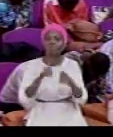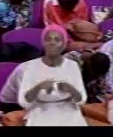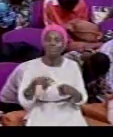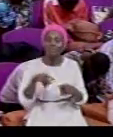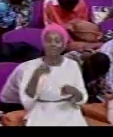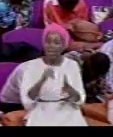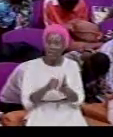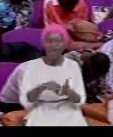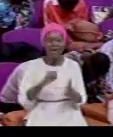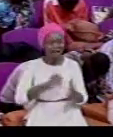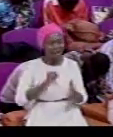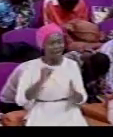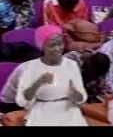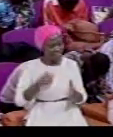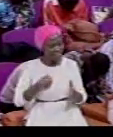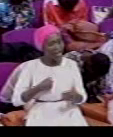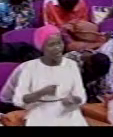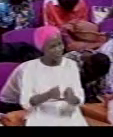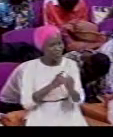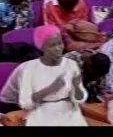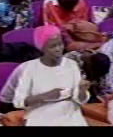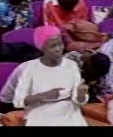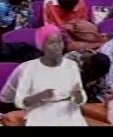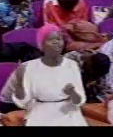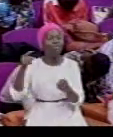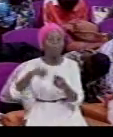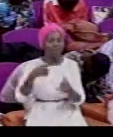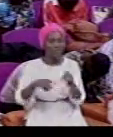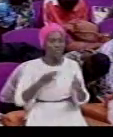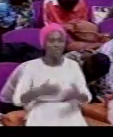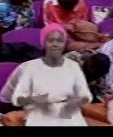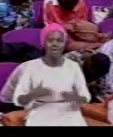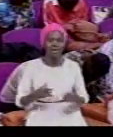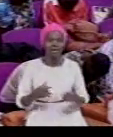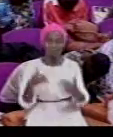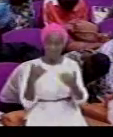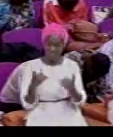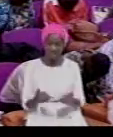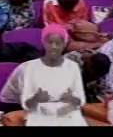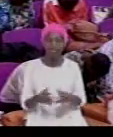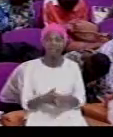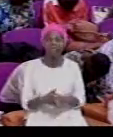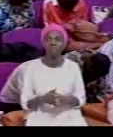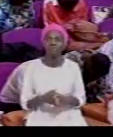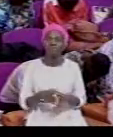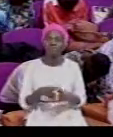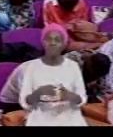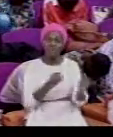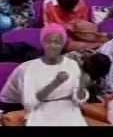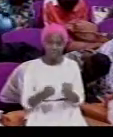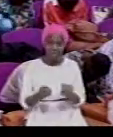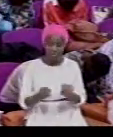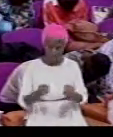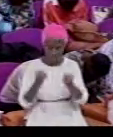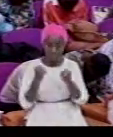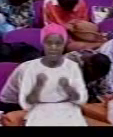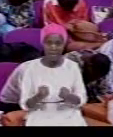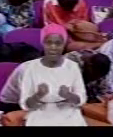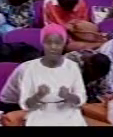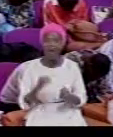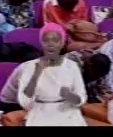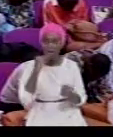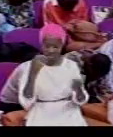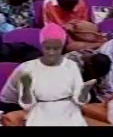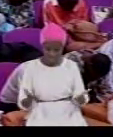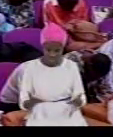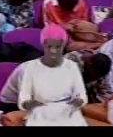the end of my life. Grace available, love available, strength available, and the welcome of